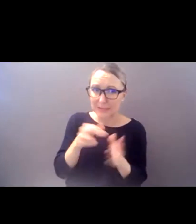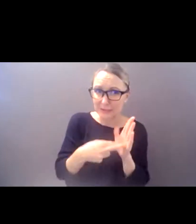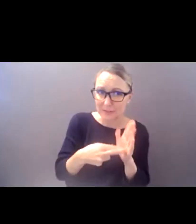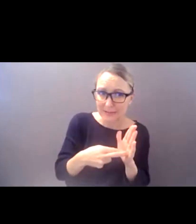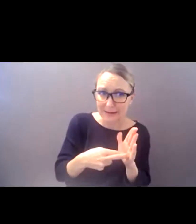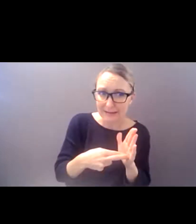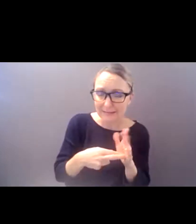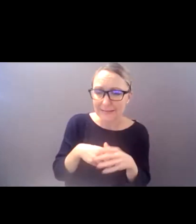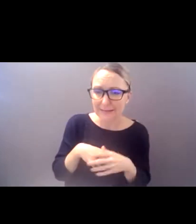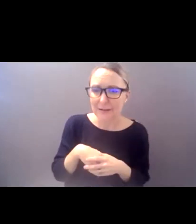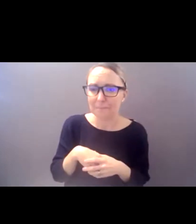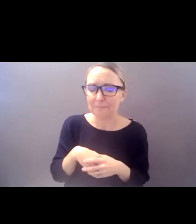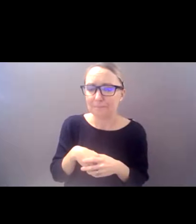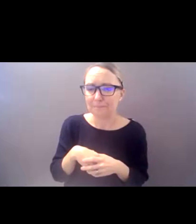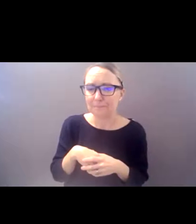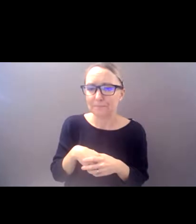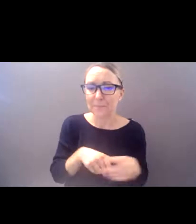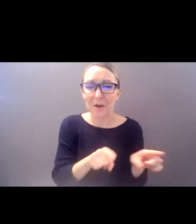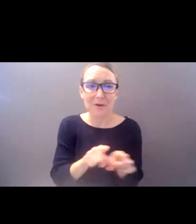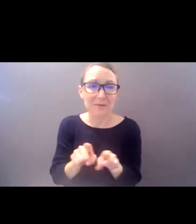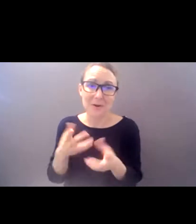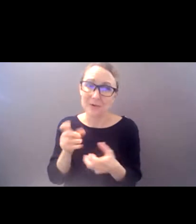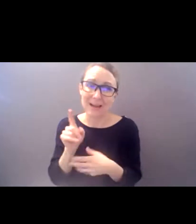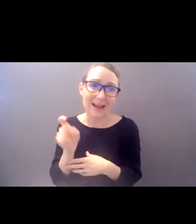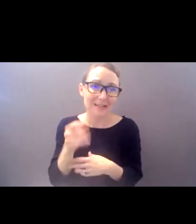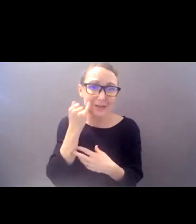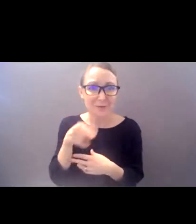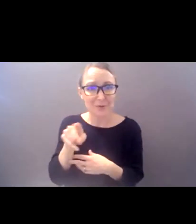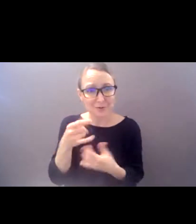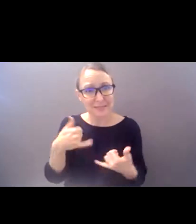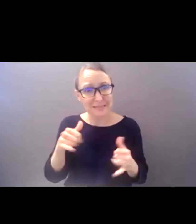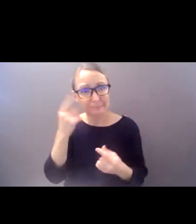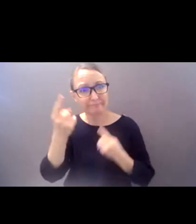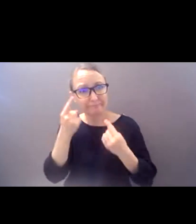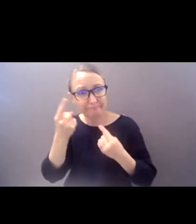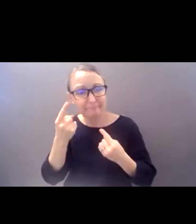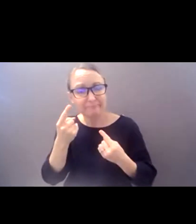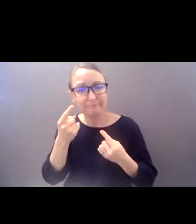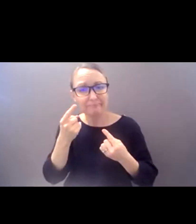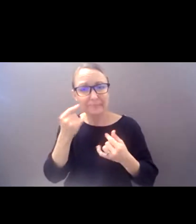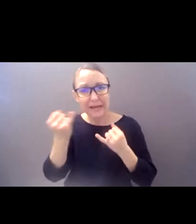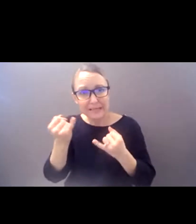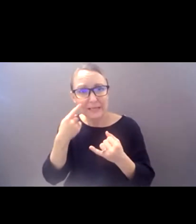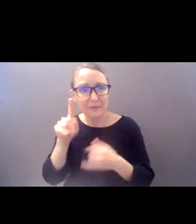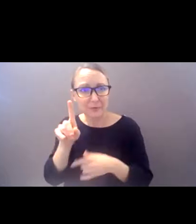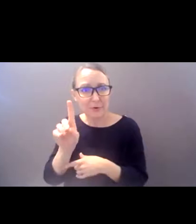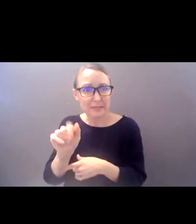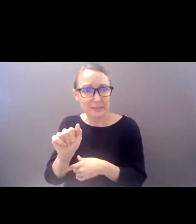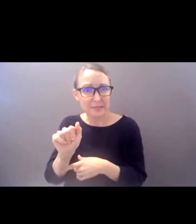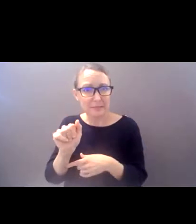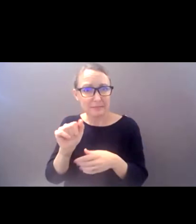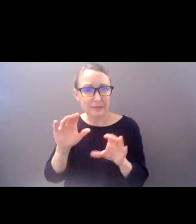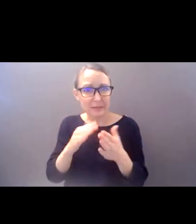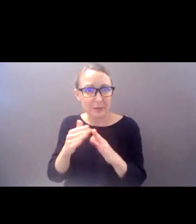needs to be. I want to ask if that's still being considered and what the current status is on that.